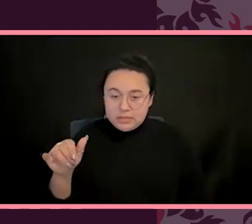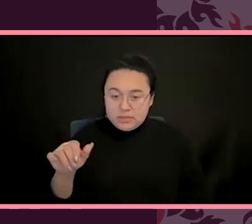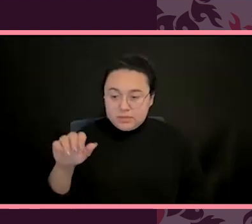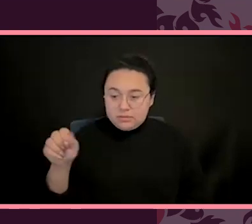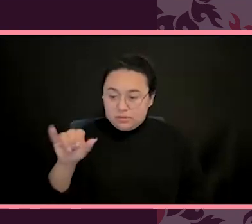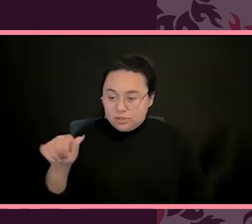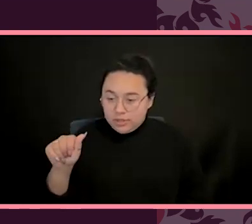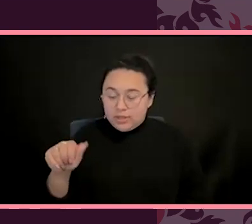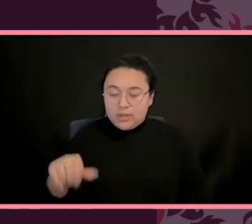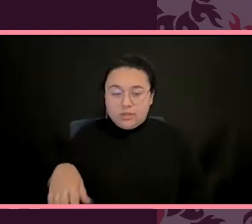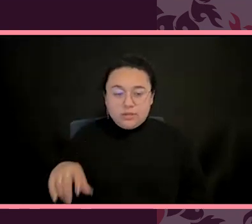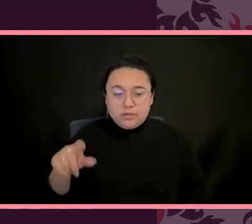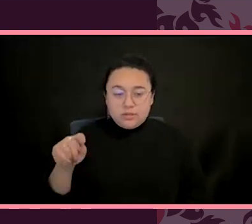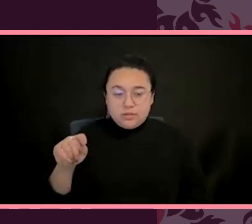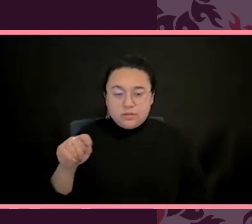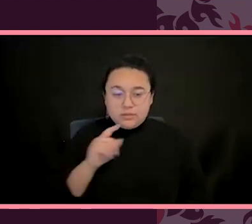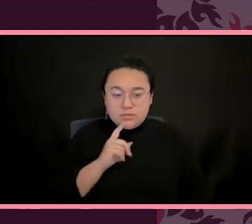Jaya,